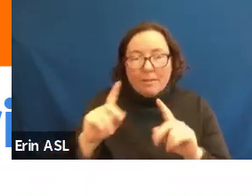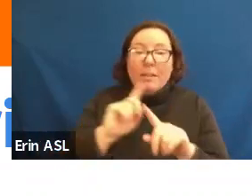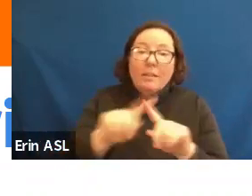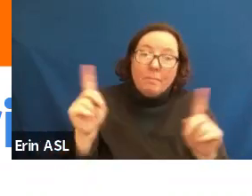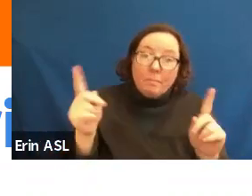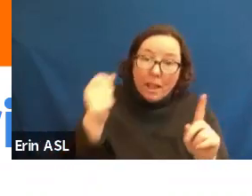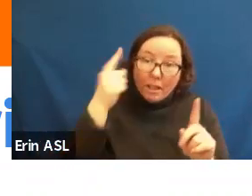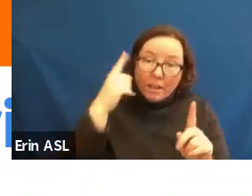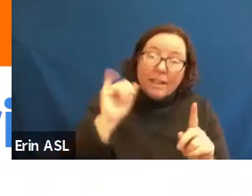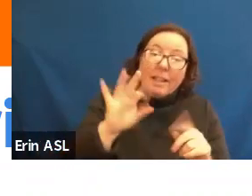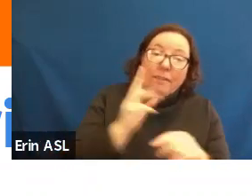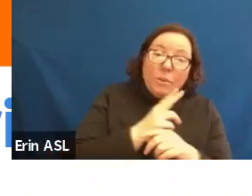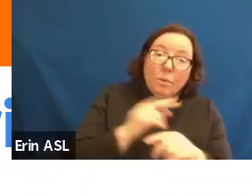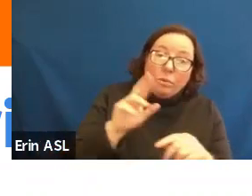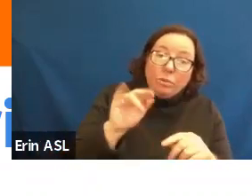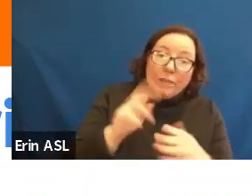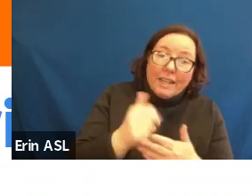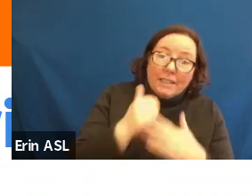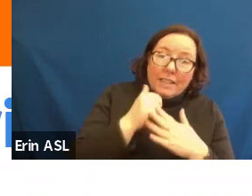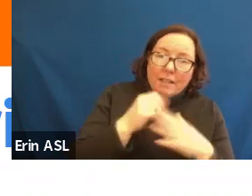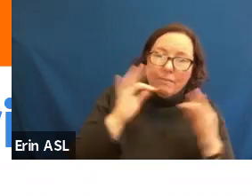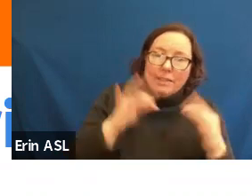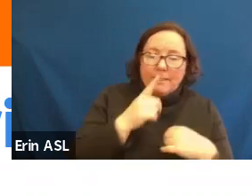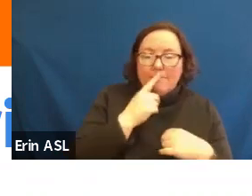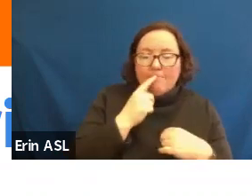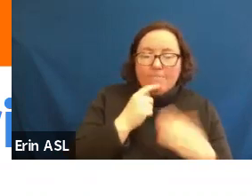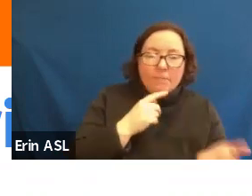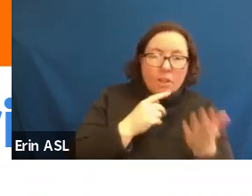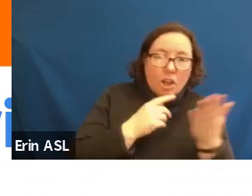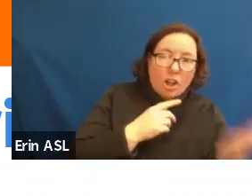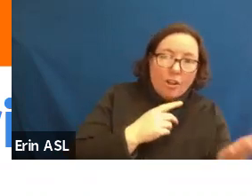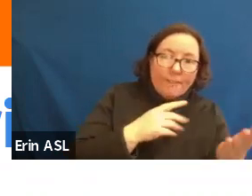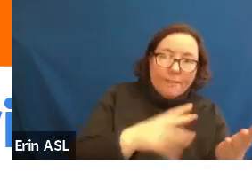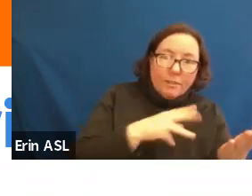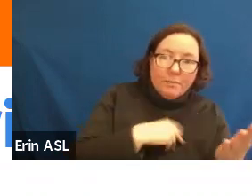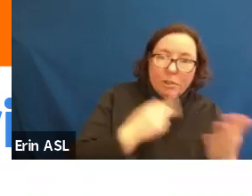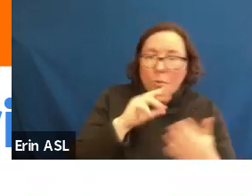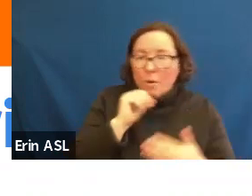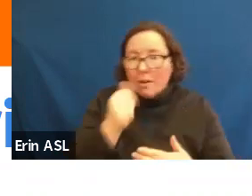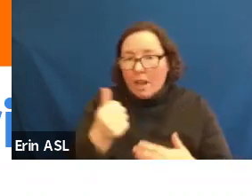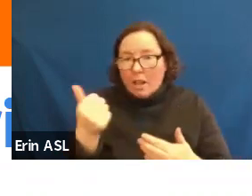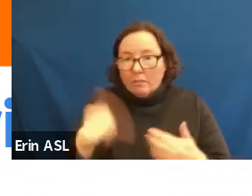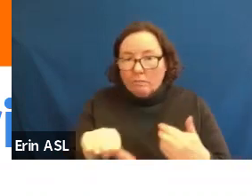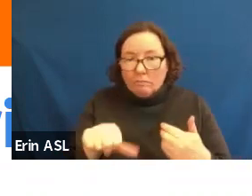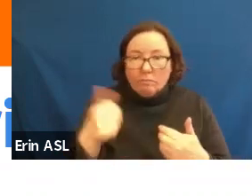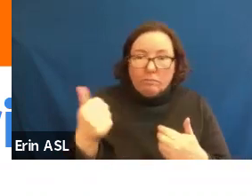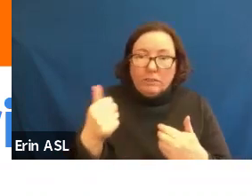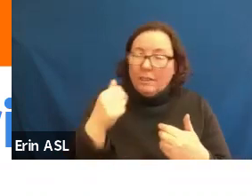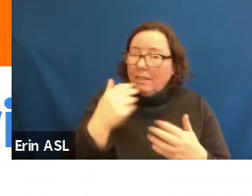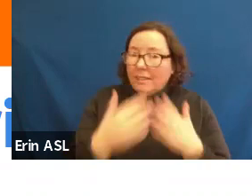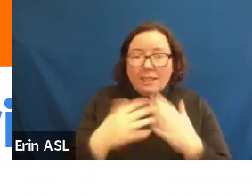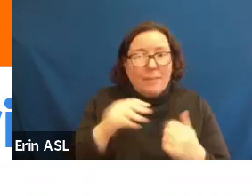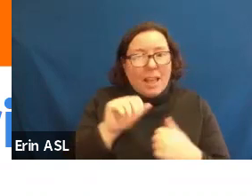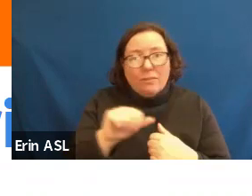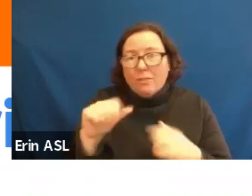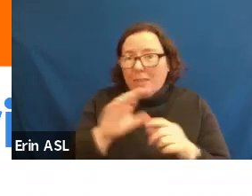if race is used as a factor in individual student admissions decisions, even in affirmative action cases, courts